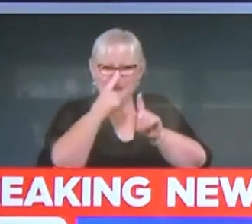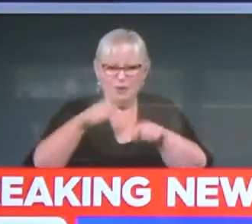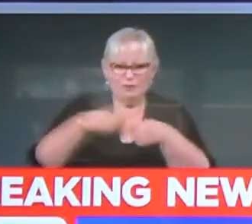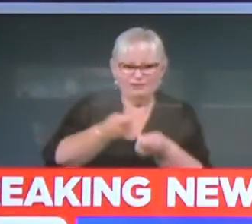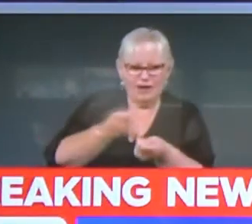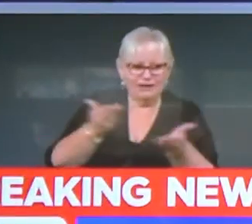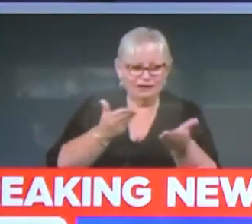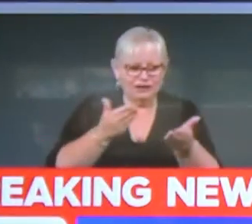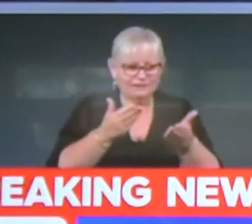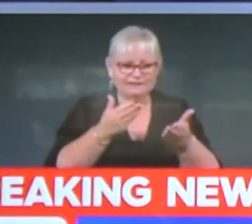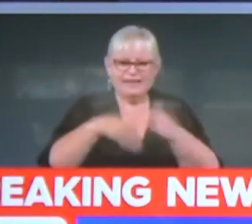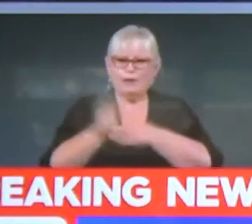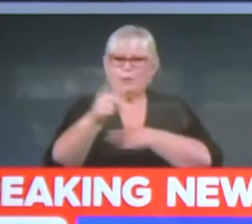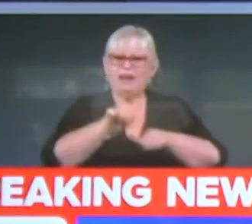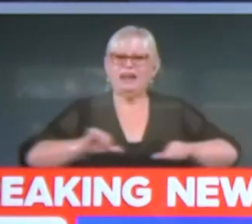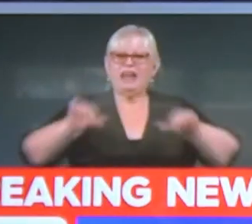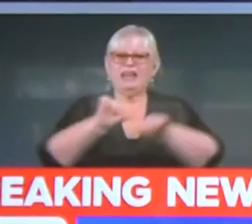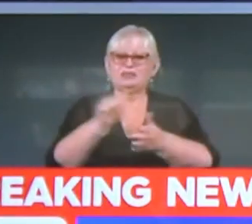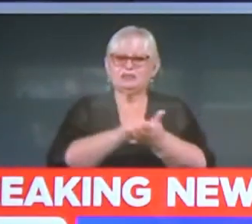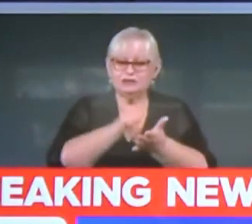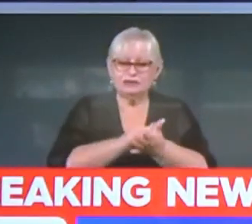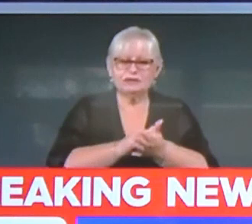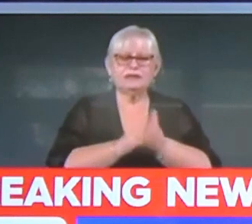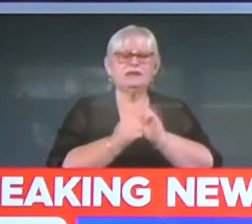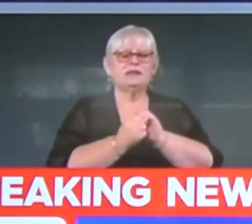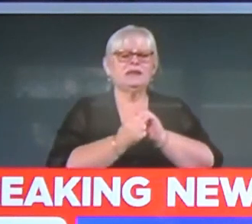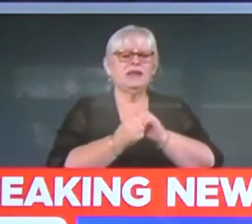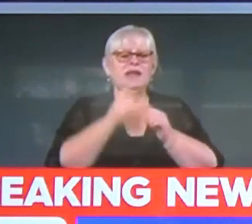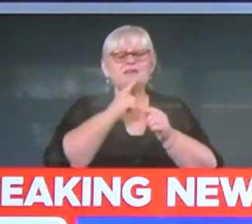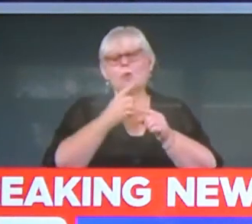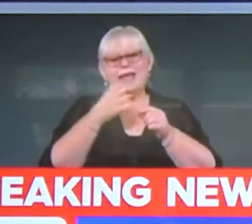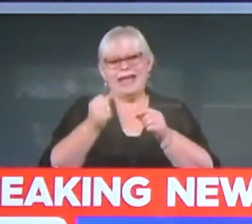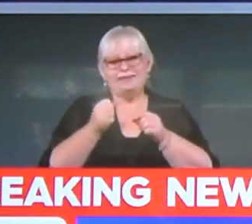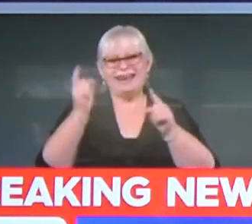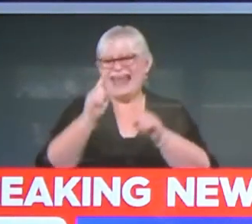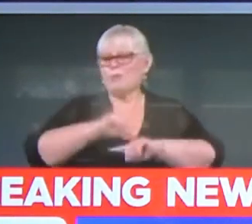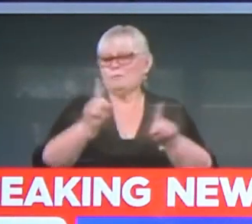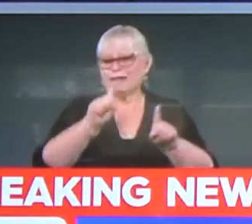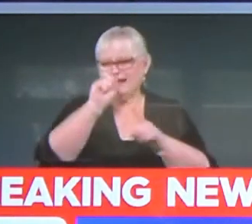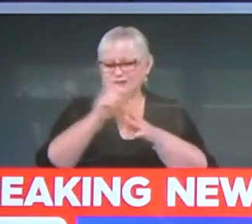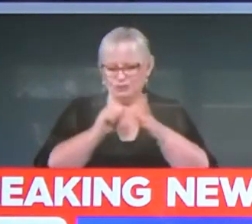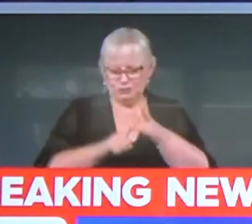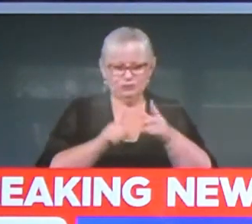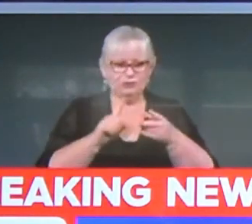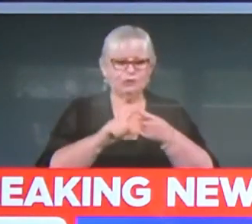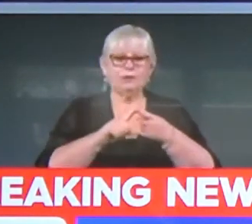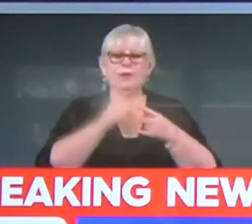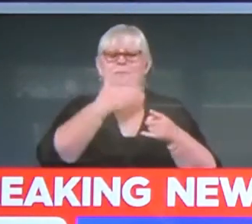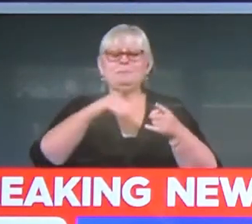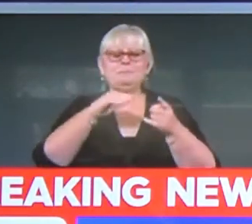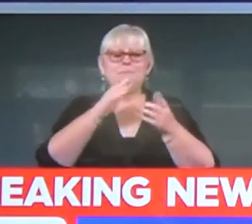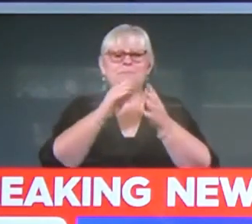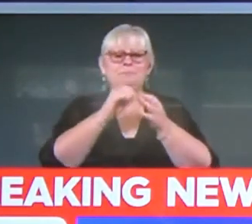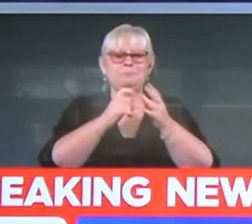providing that service in a premise and the patrons, the following now won't be able to continue. Beauty